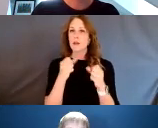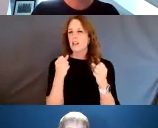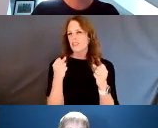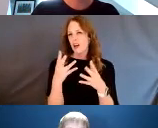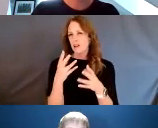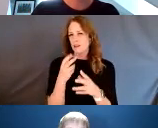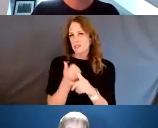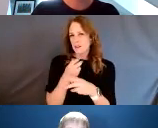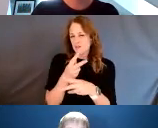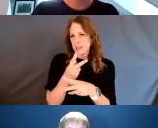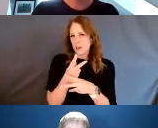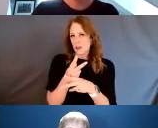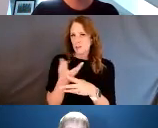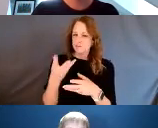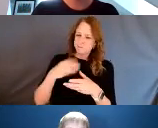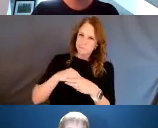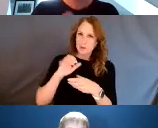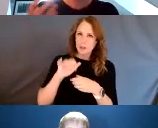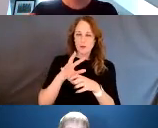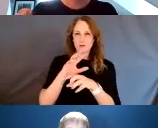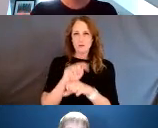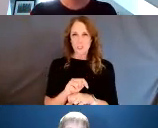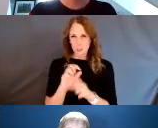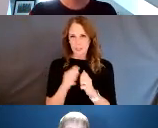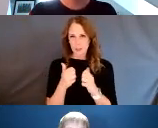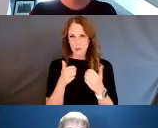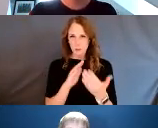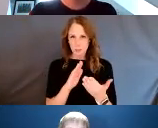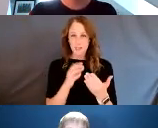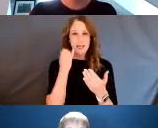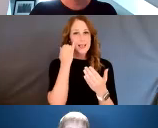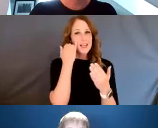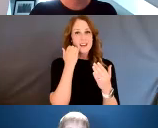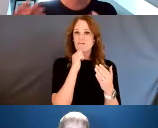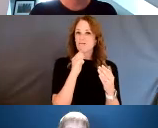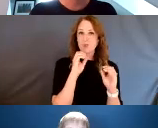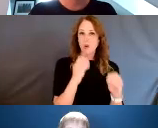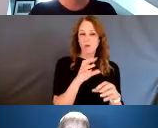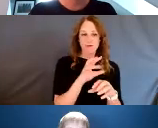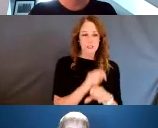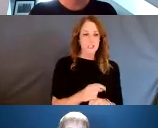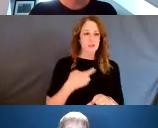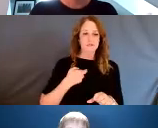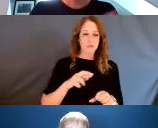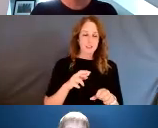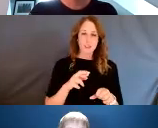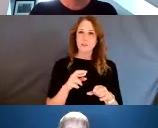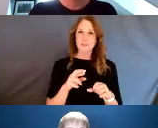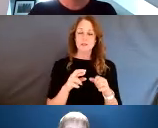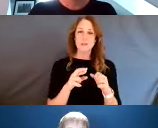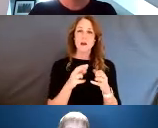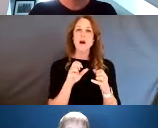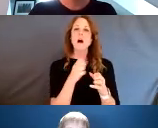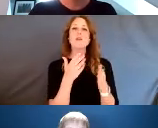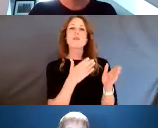some of the traditions and ways that you practice that. If you don't have a traditional religious practice, there are other ways to